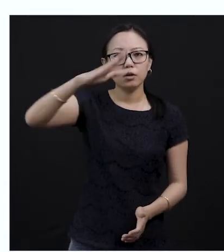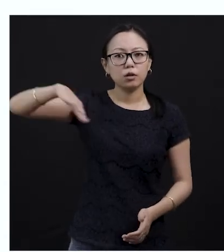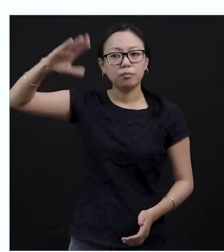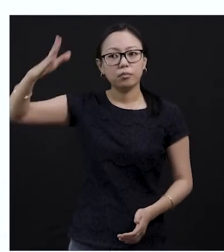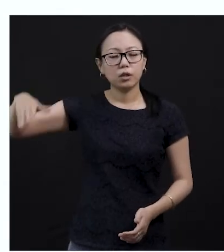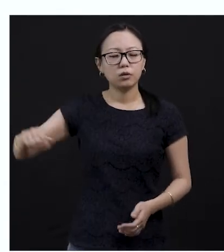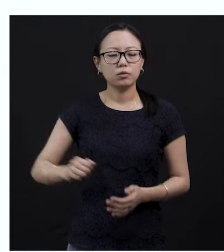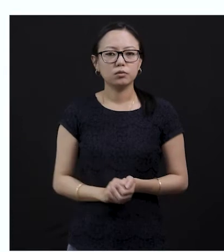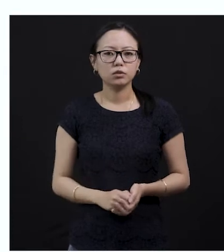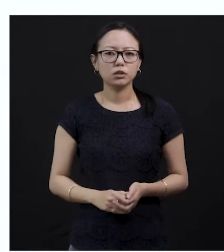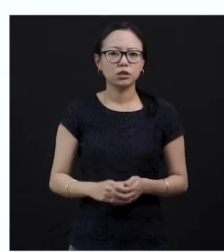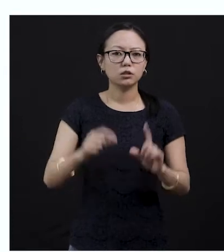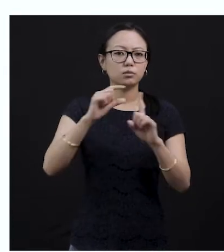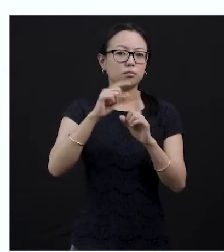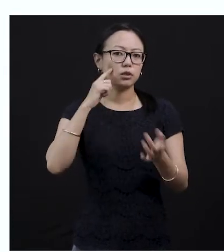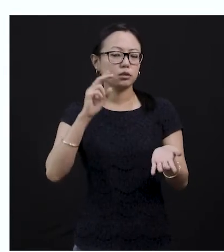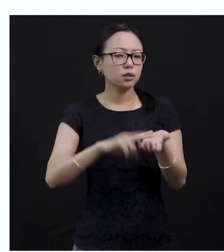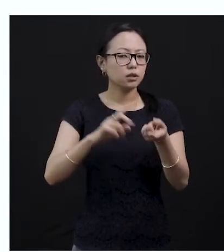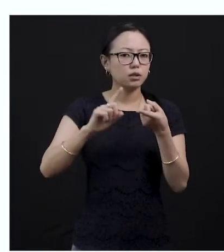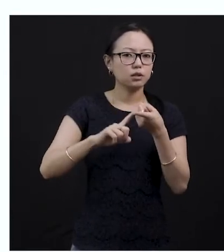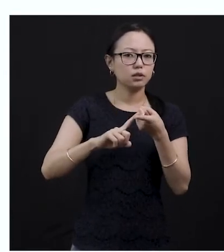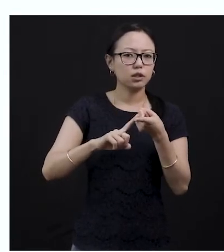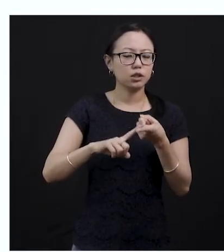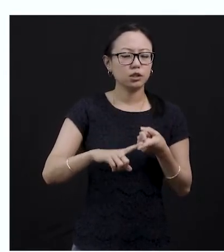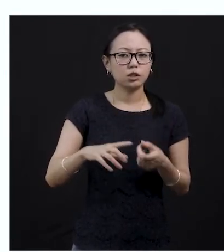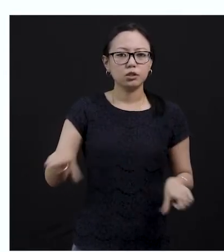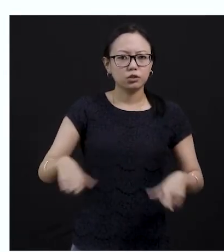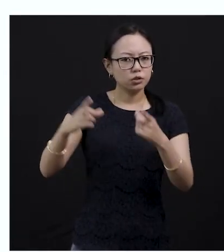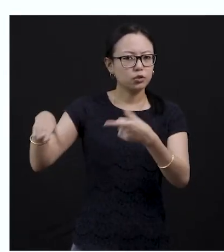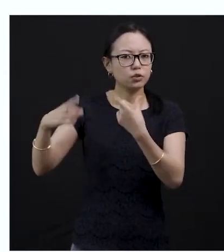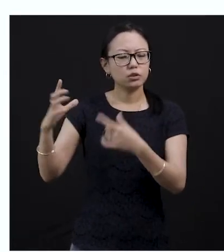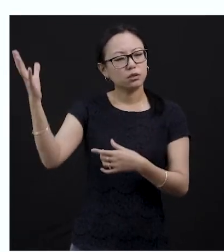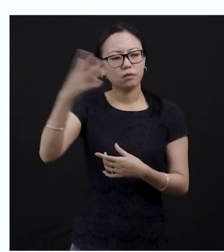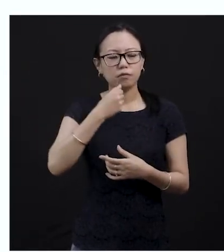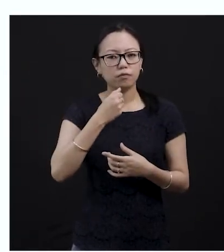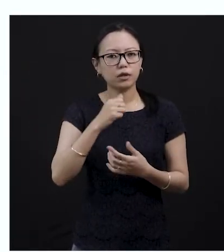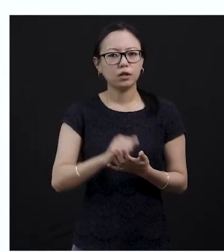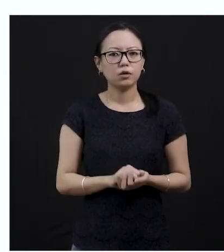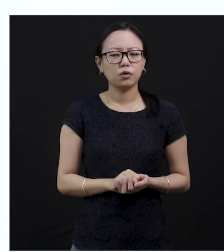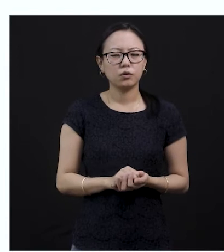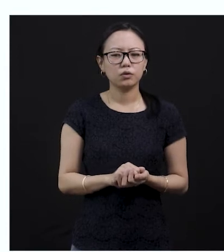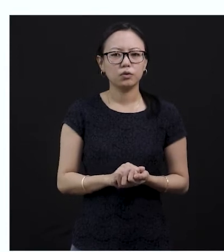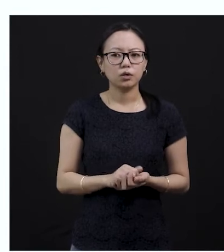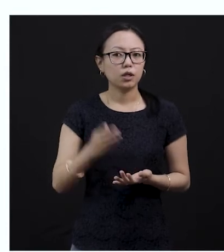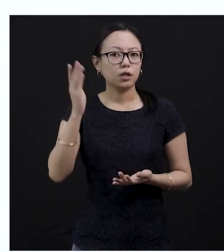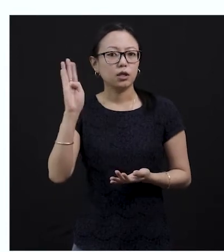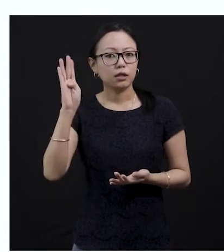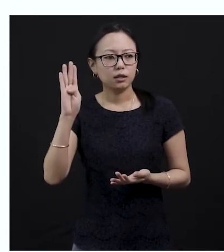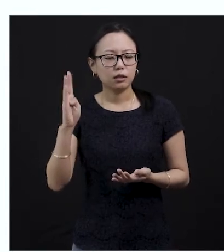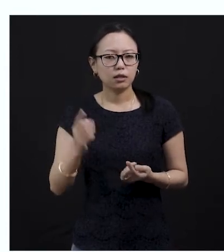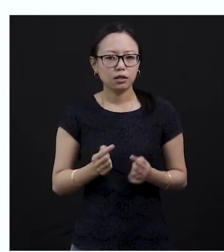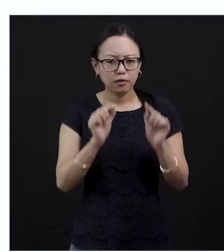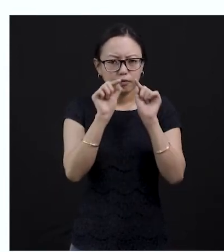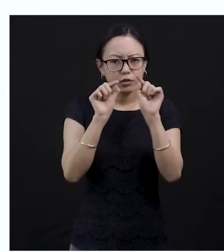sloping, if it rains, okay, it'll slide off easily. If it snows also, it'll slide off easily because of the presence